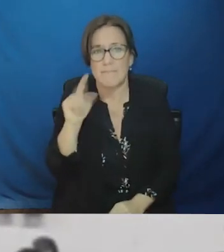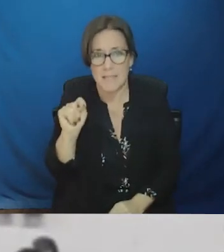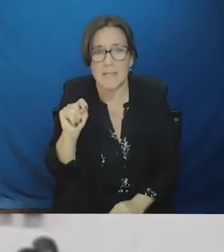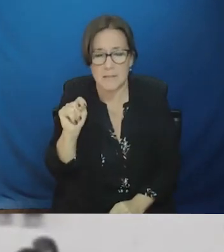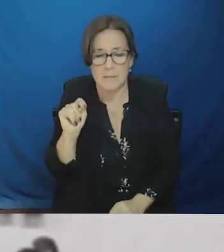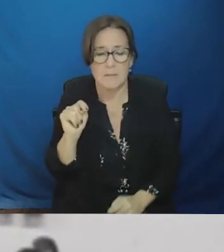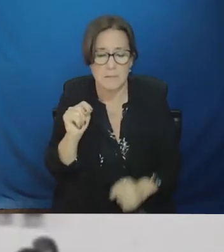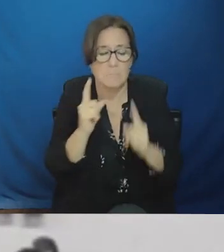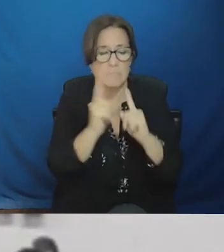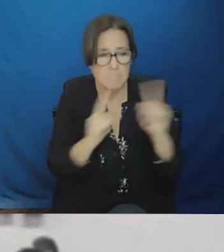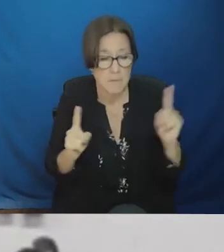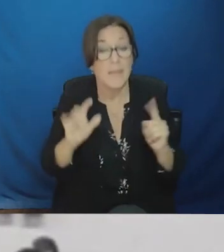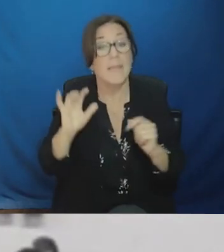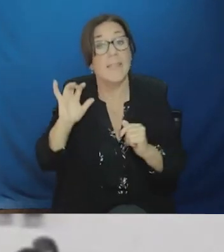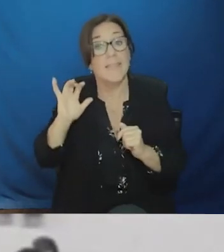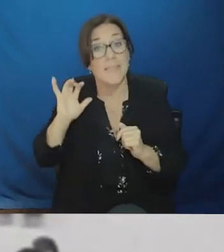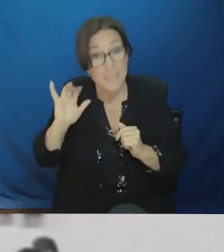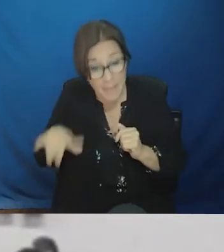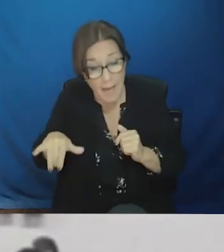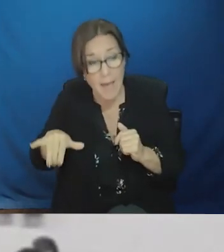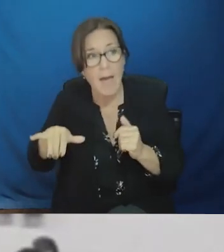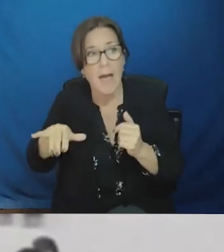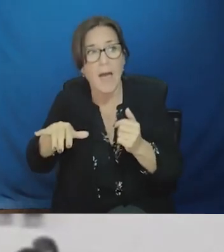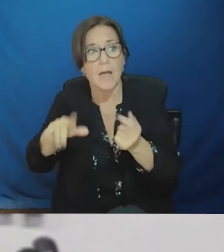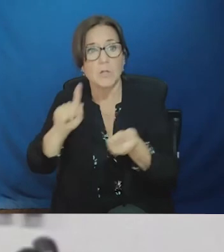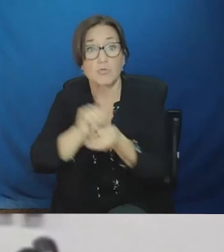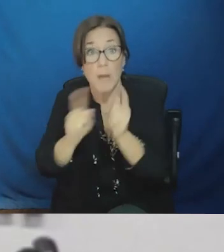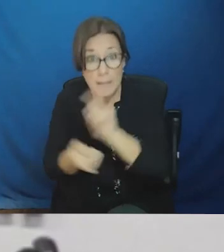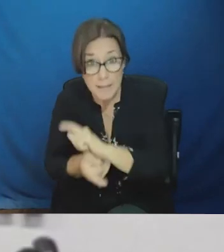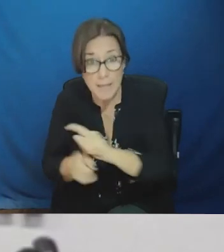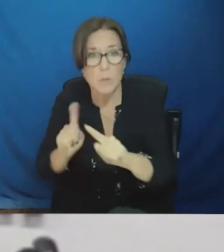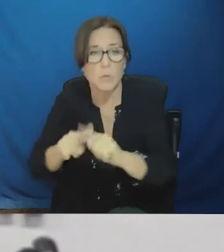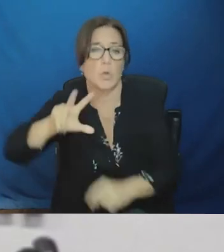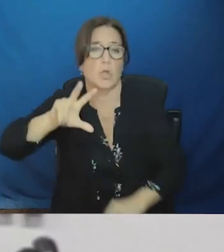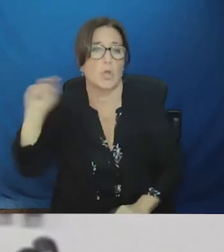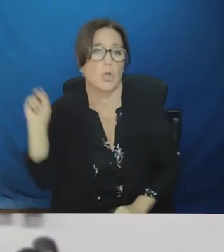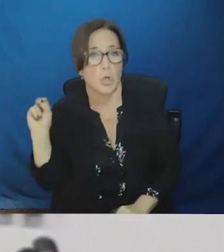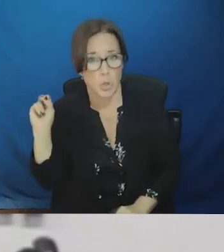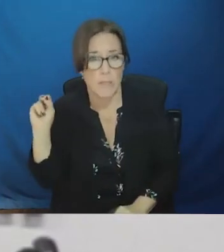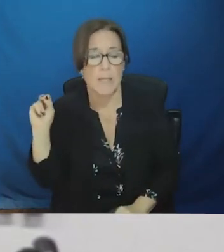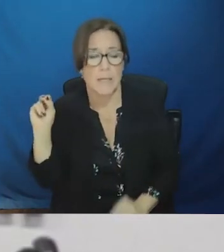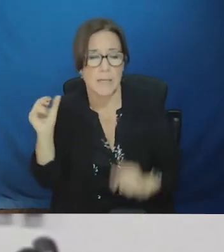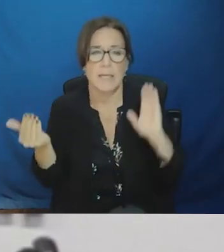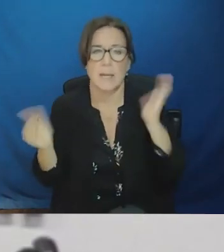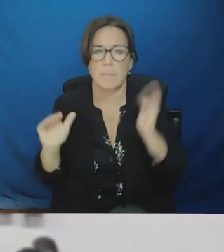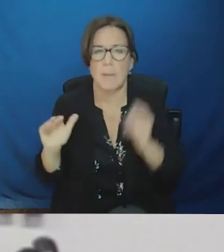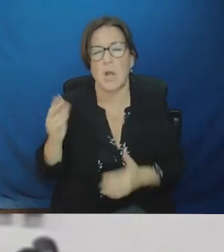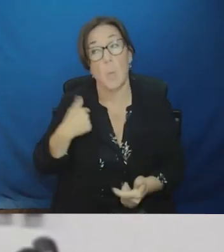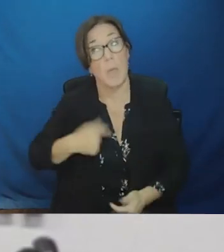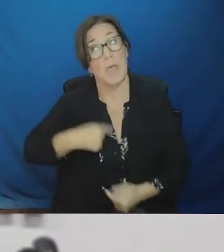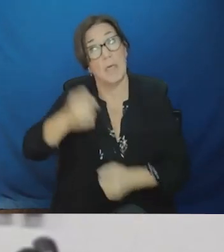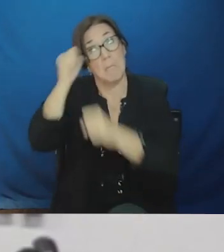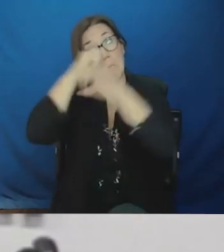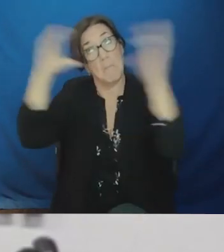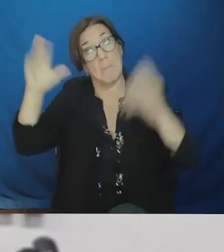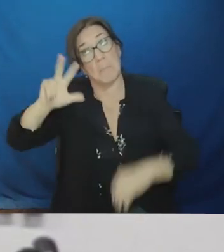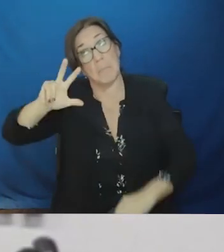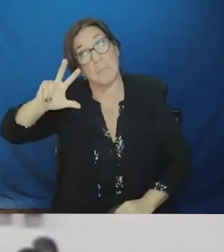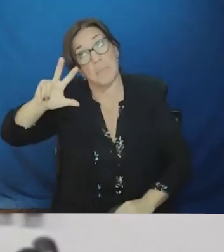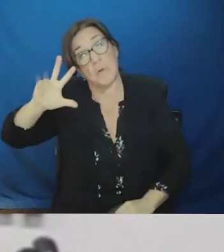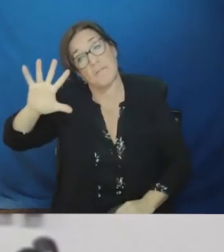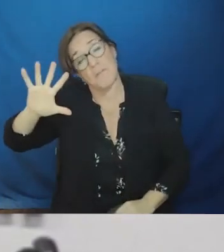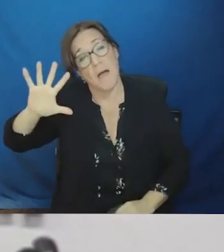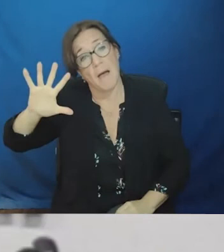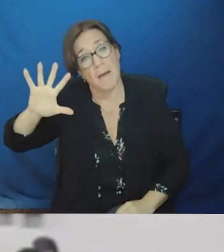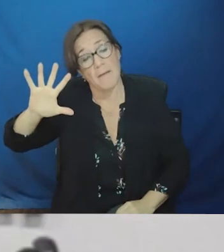secondary sites rather than 33 or 35. And so that's how we came to that number of 20 FTEs. It's